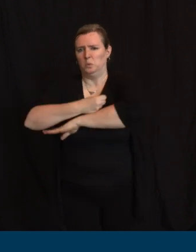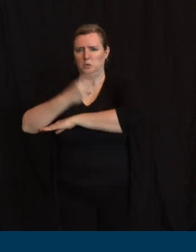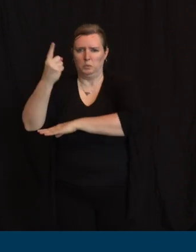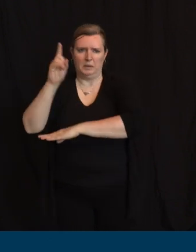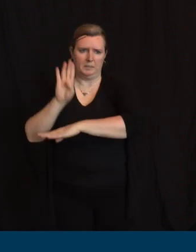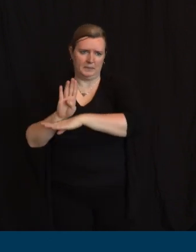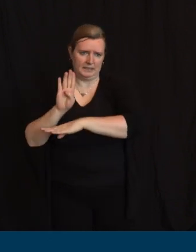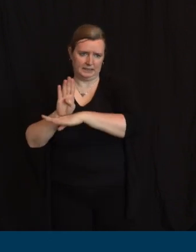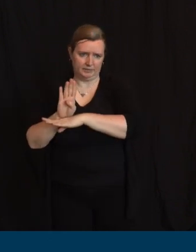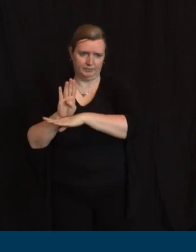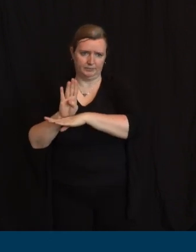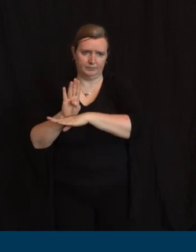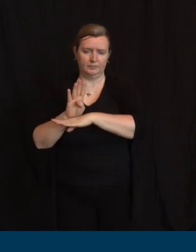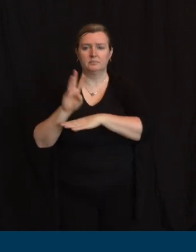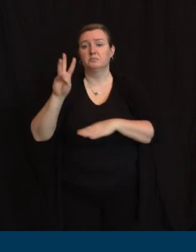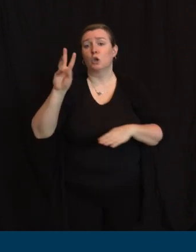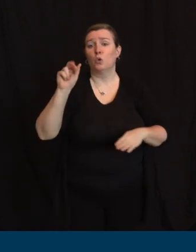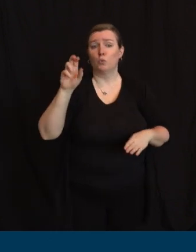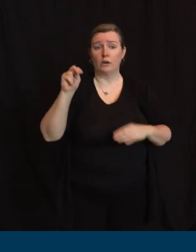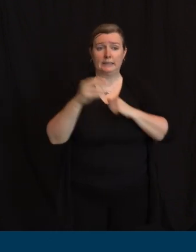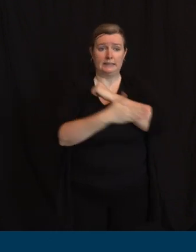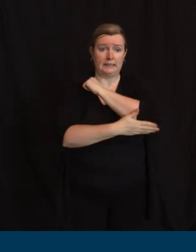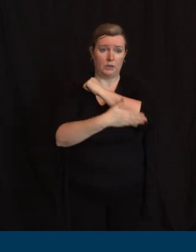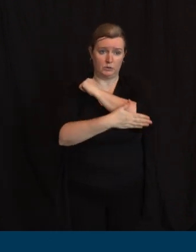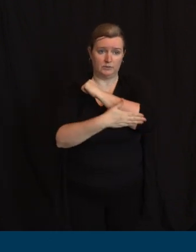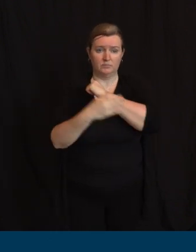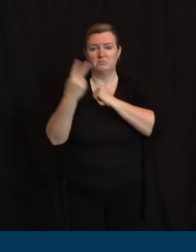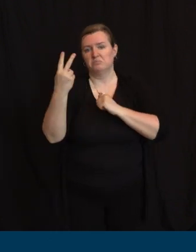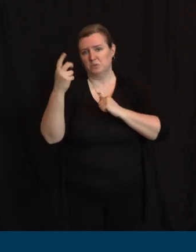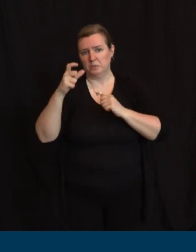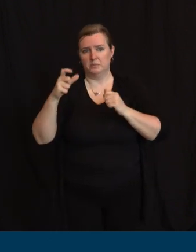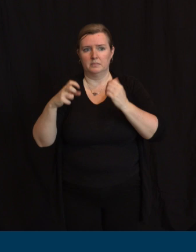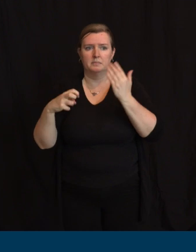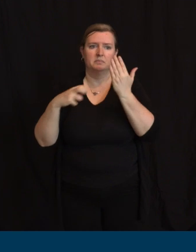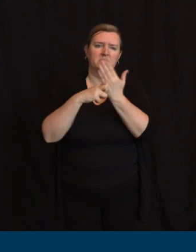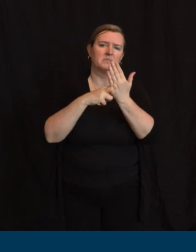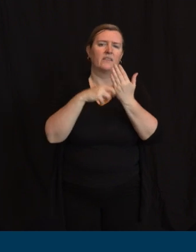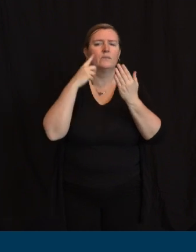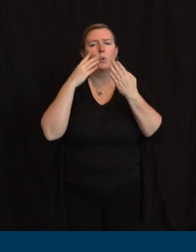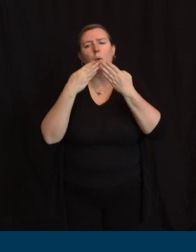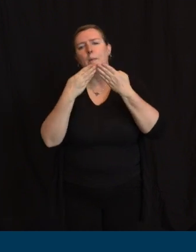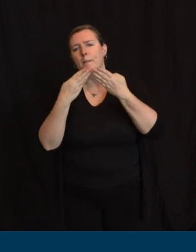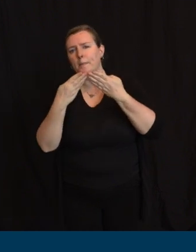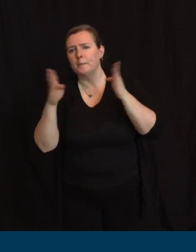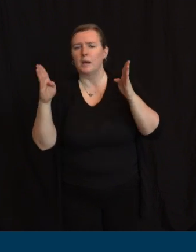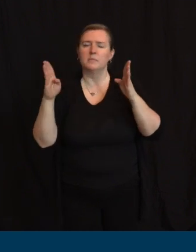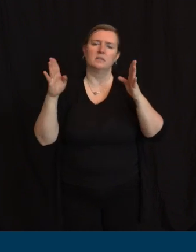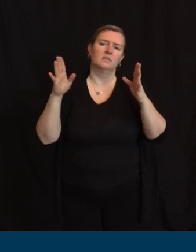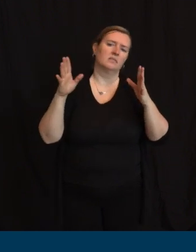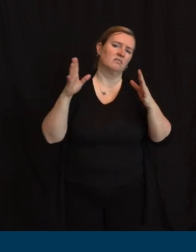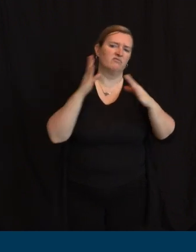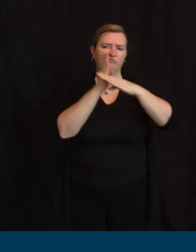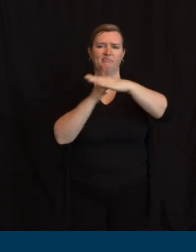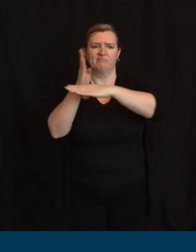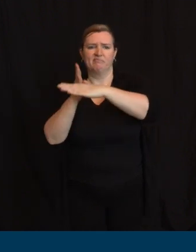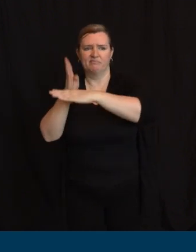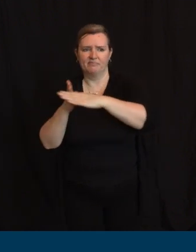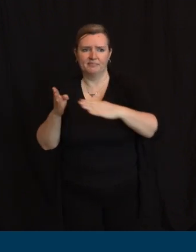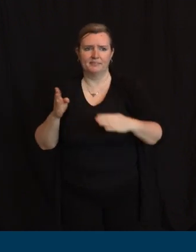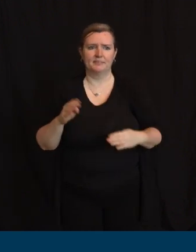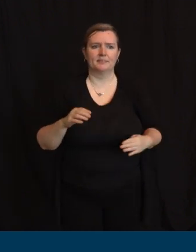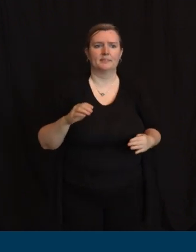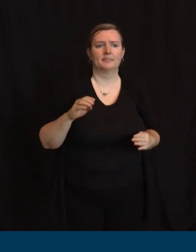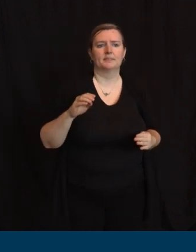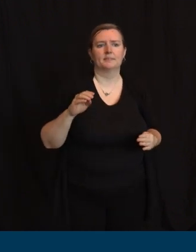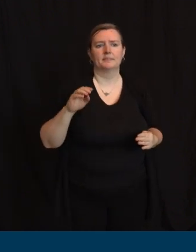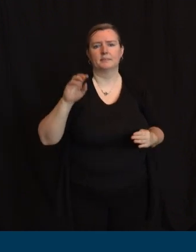maintaining a public nuisance and also cited for the EO violations. In Mount Ephraim, as a result of an overturned